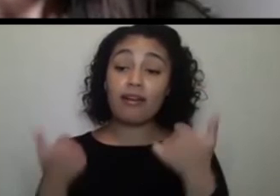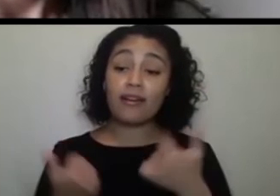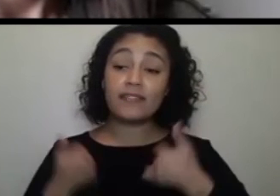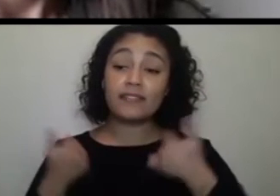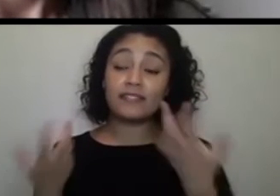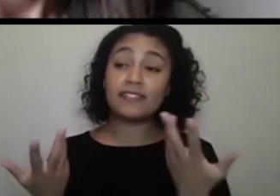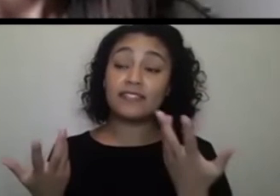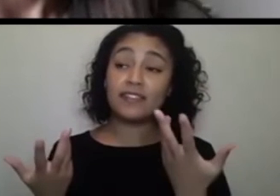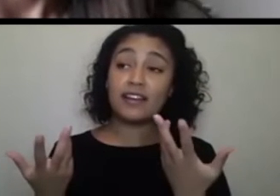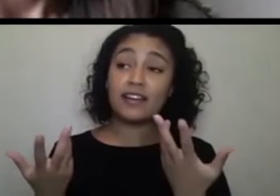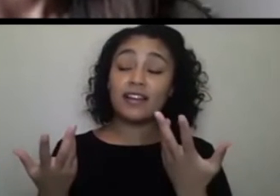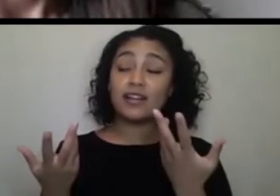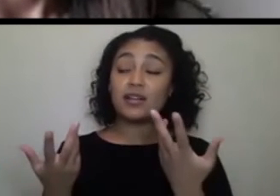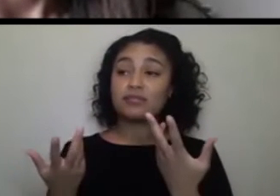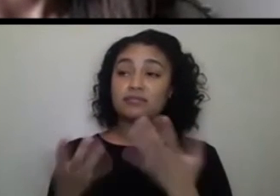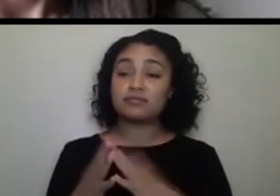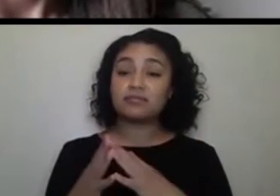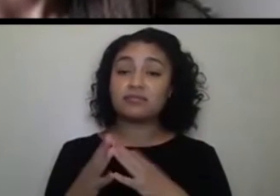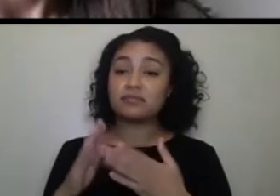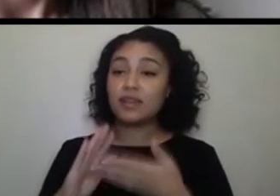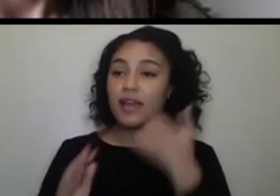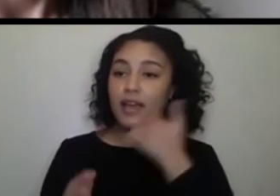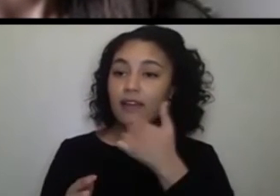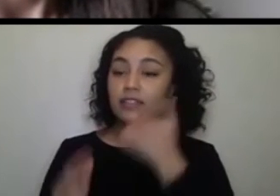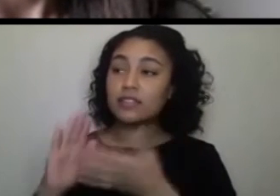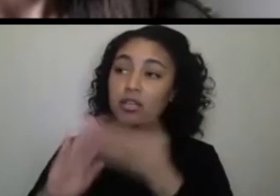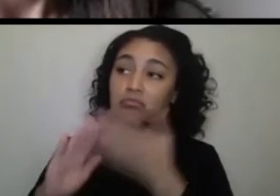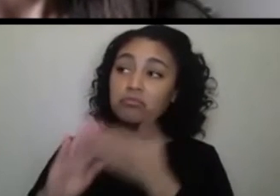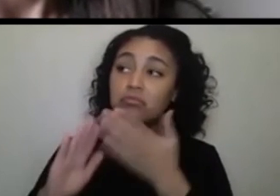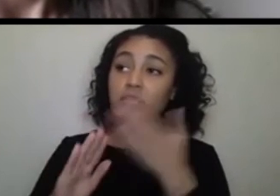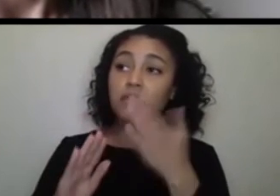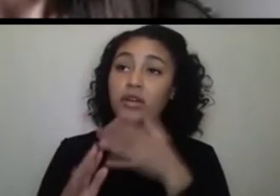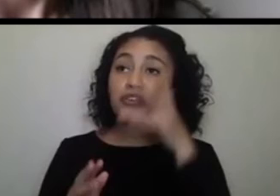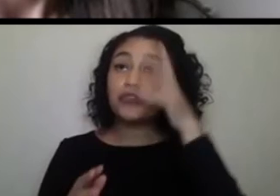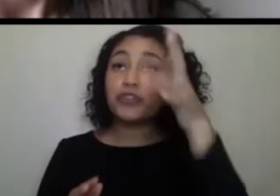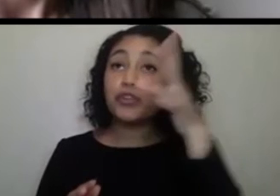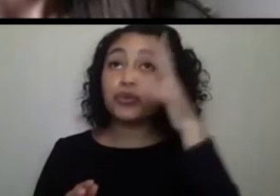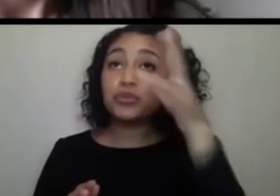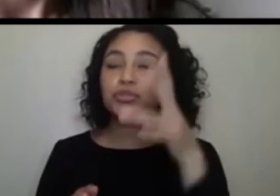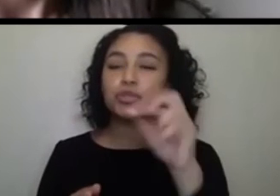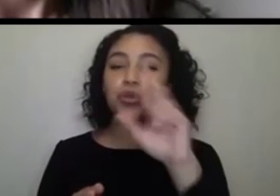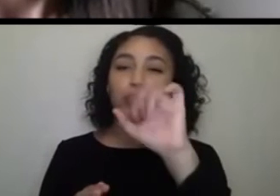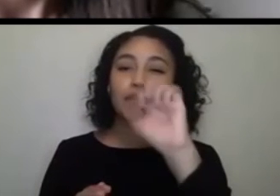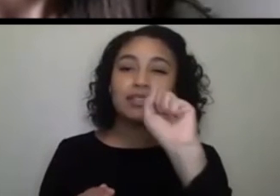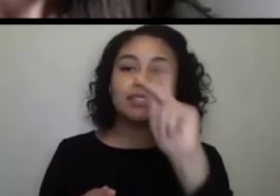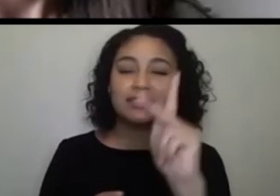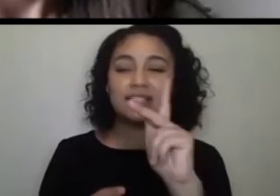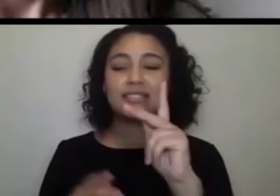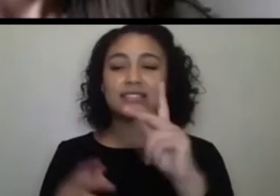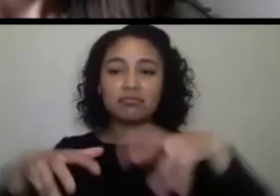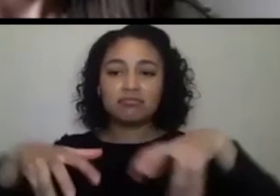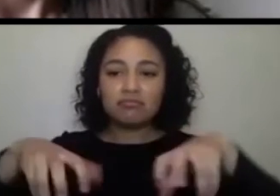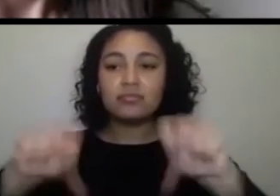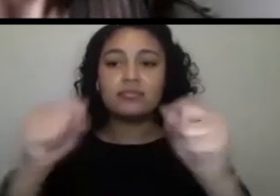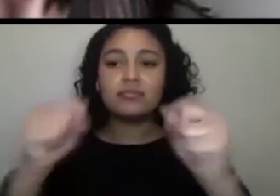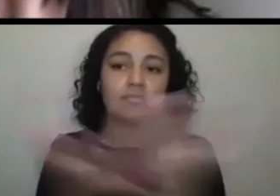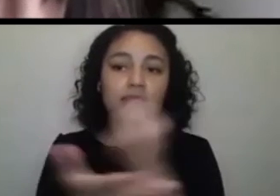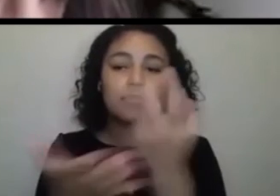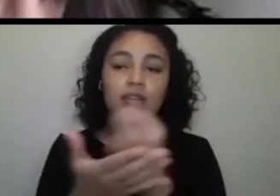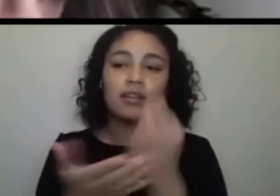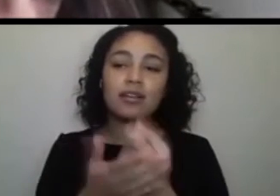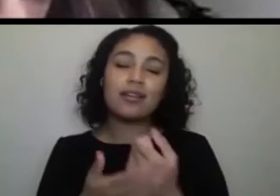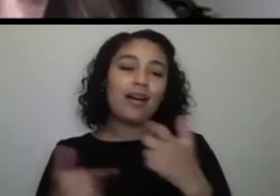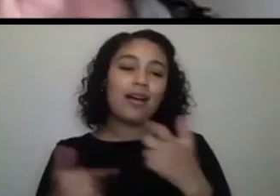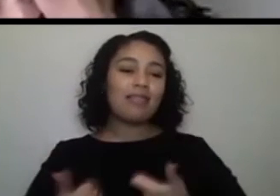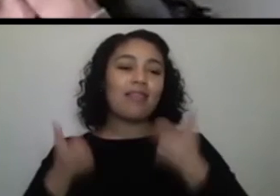the long run avoiding danger or risk-taking or embracing it. Life is a daring